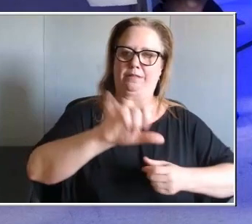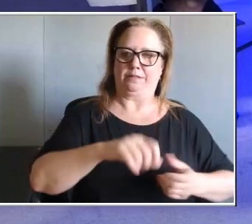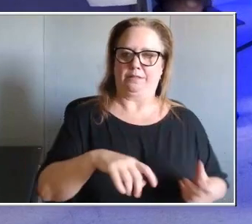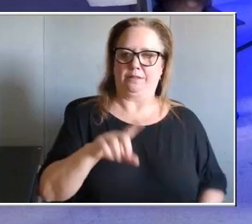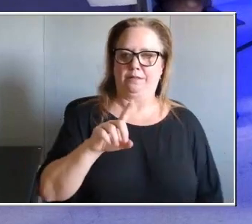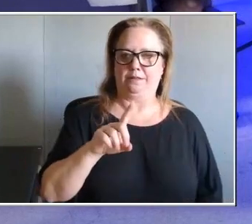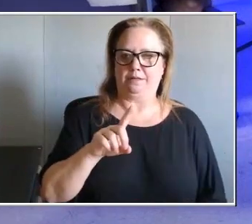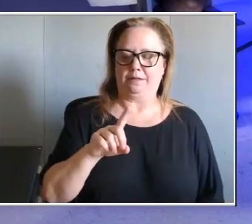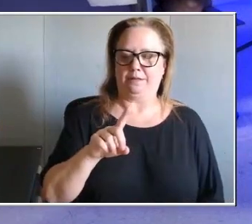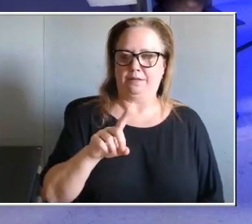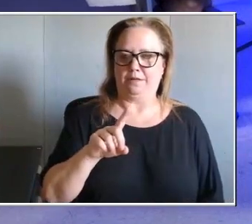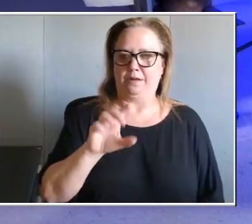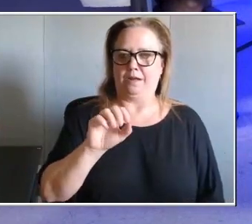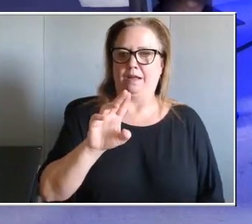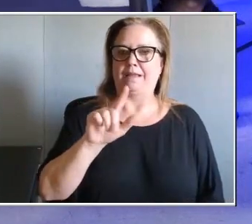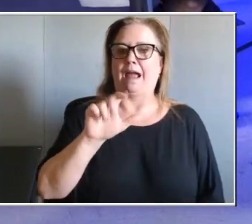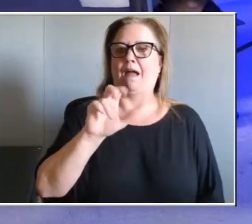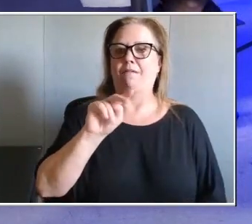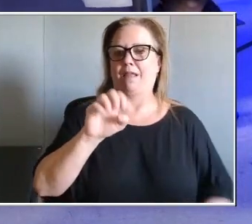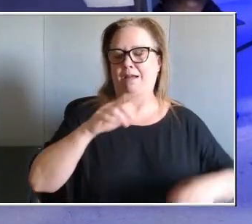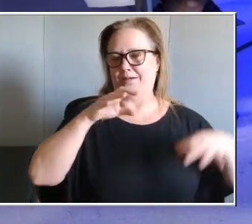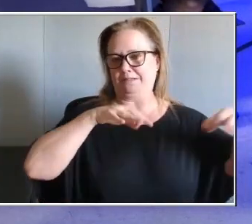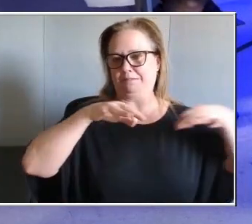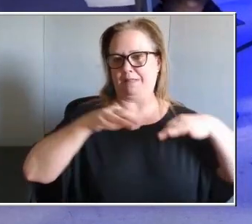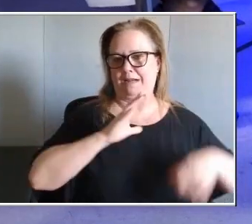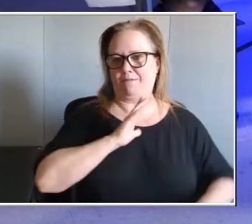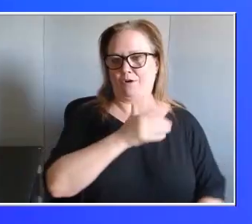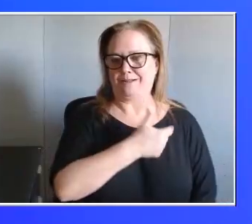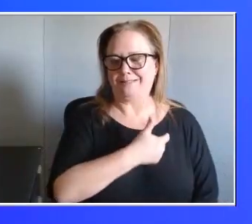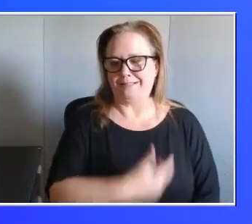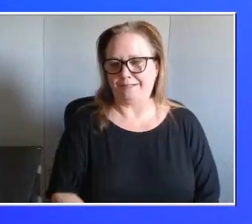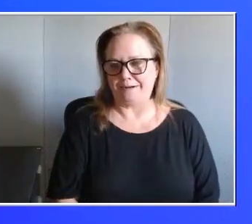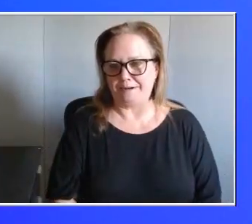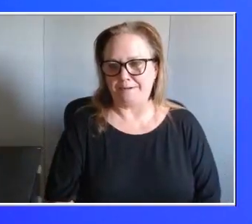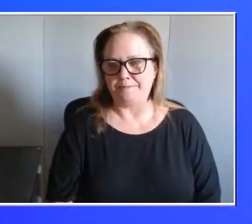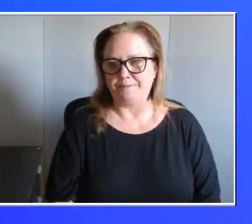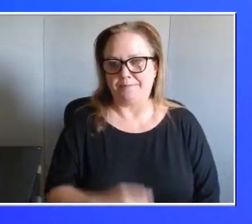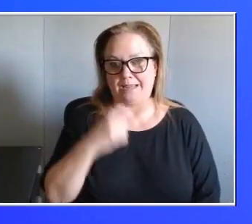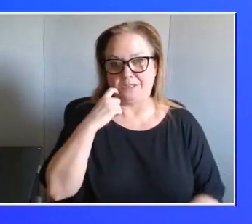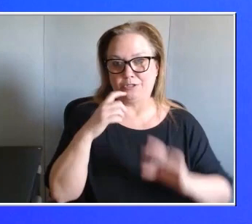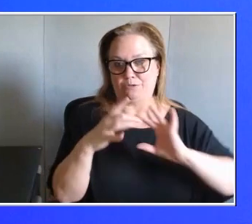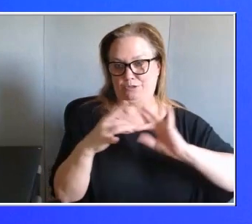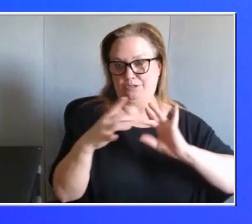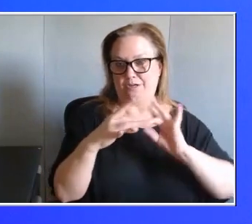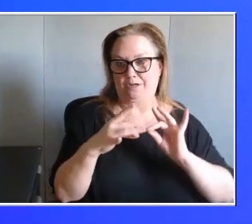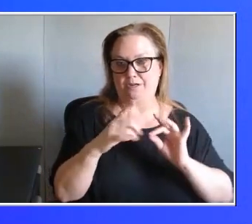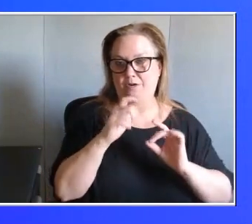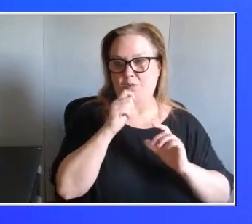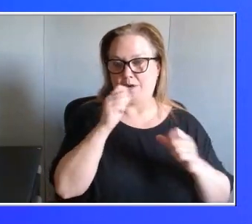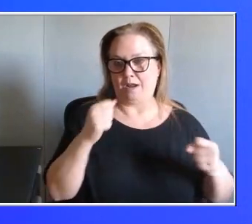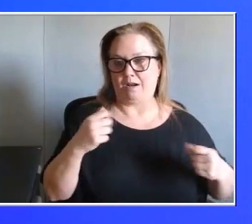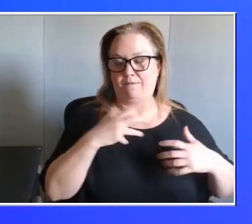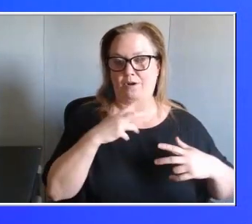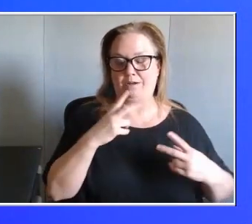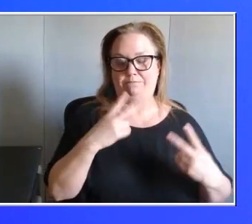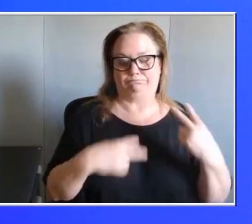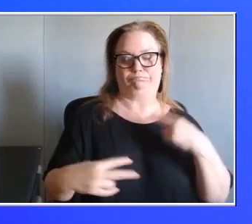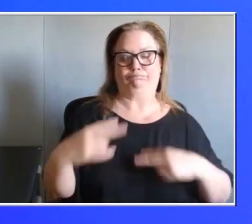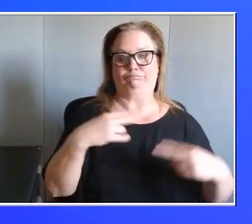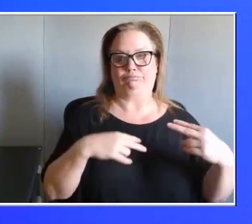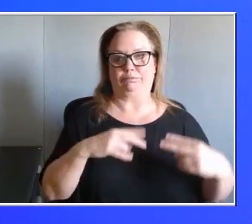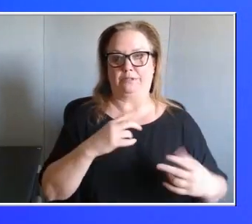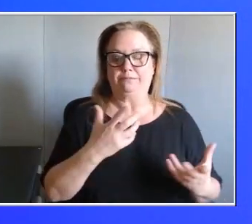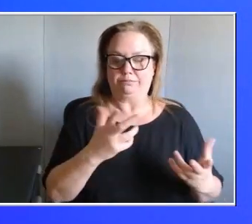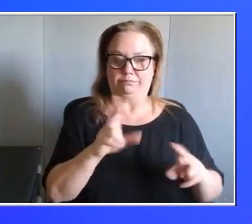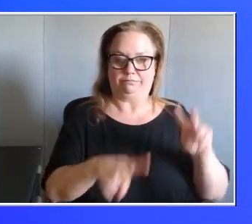Smith has outlined for us? Yeah. So first, as Dr. Winicky alluded to, we're not afraid to look at ourselves. So